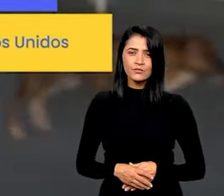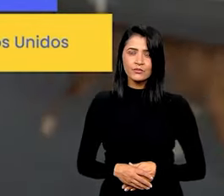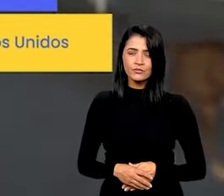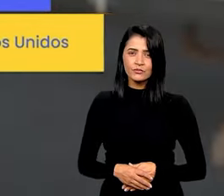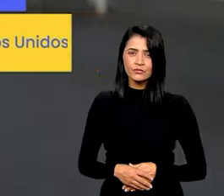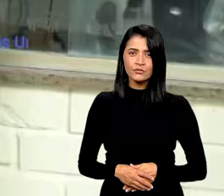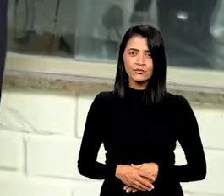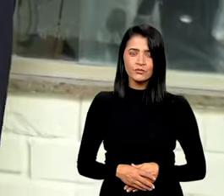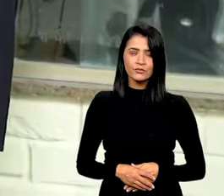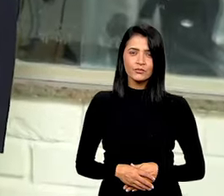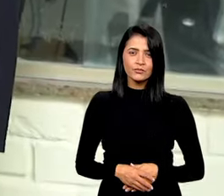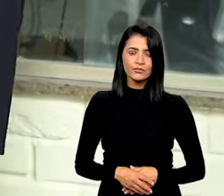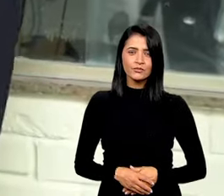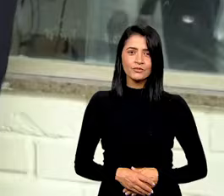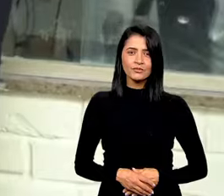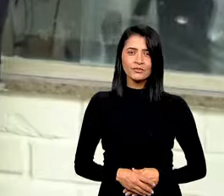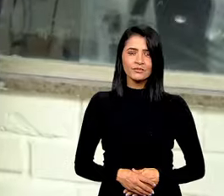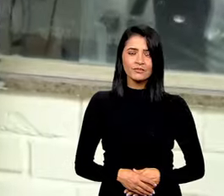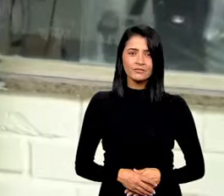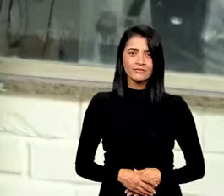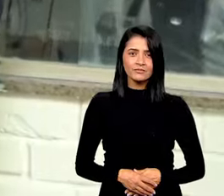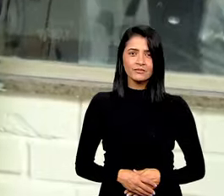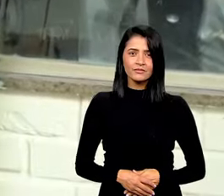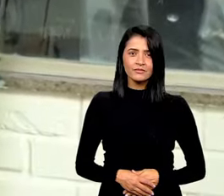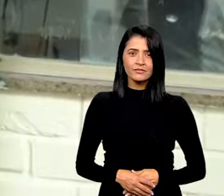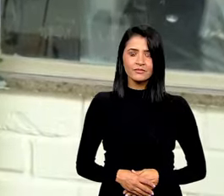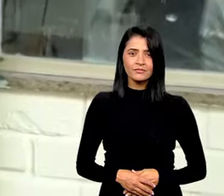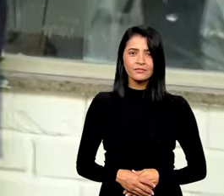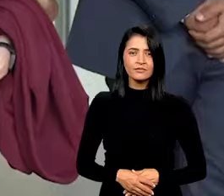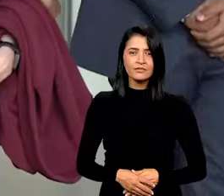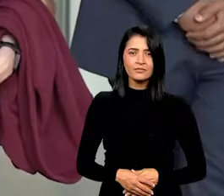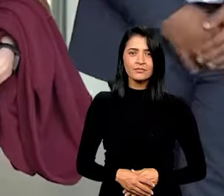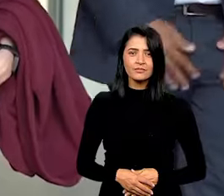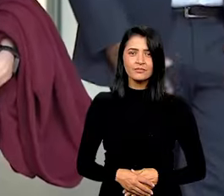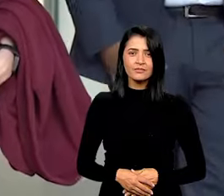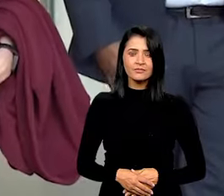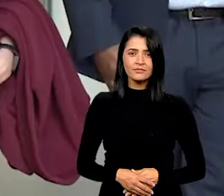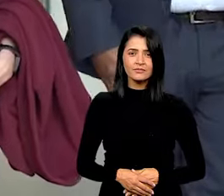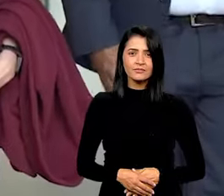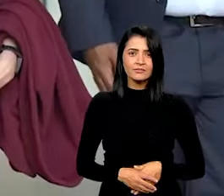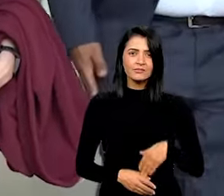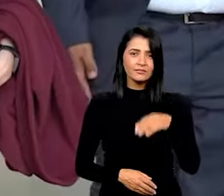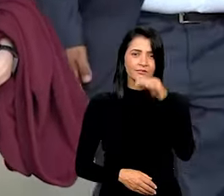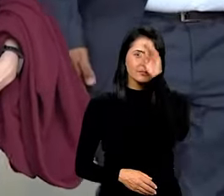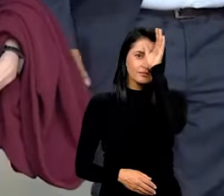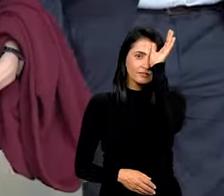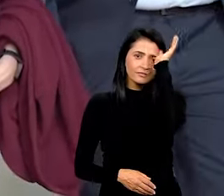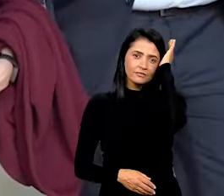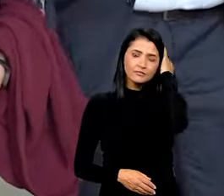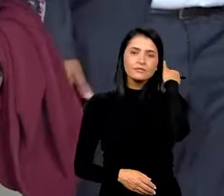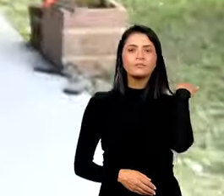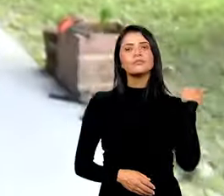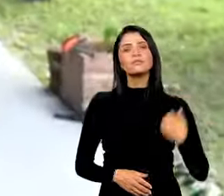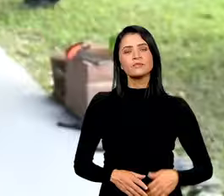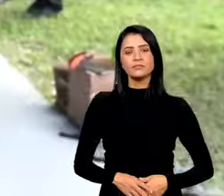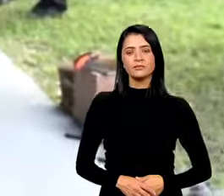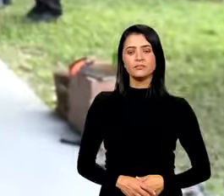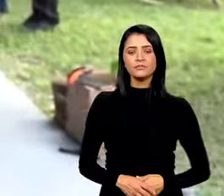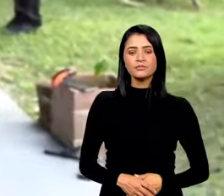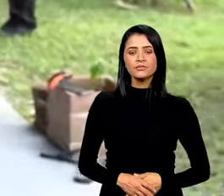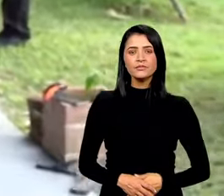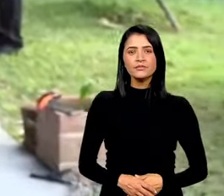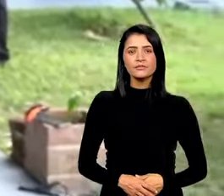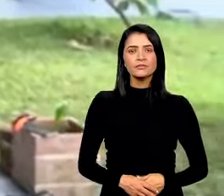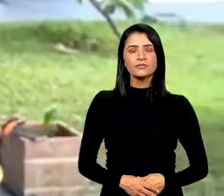the programs. It's impressive to have one system that can cover so many different services. So really appreciated the opportunity